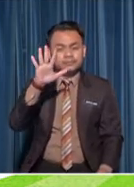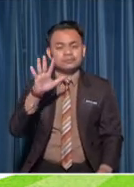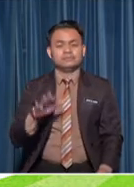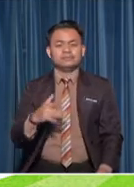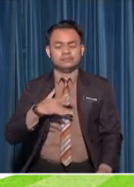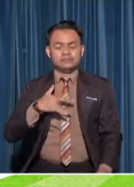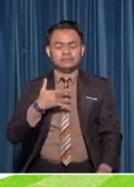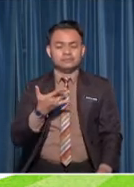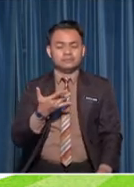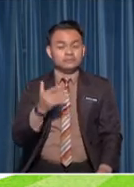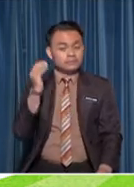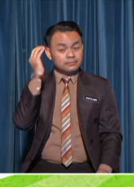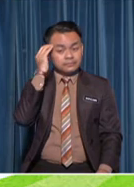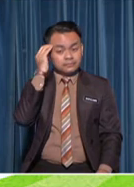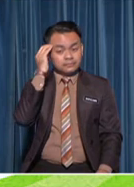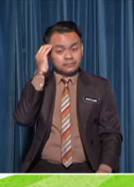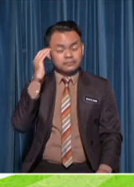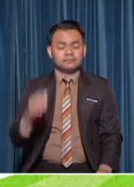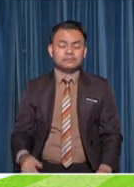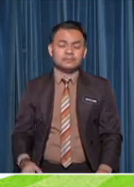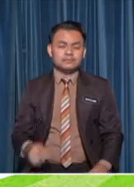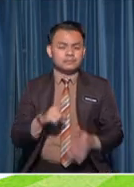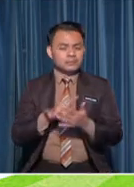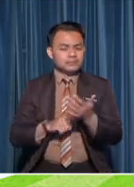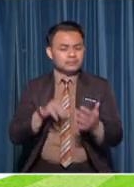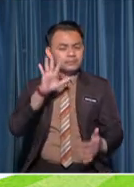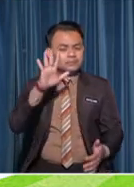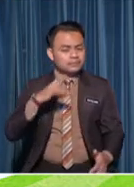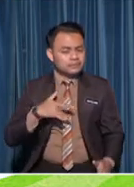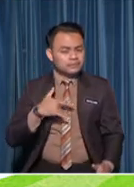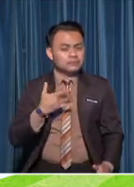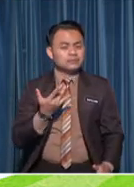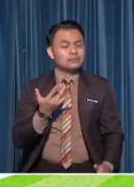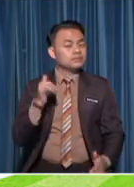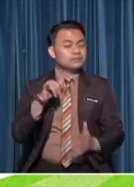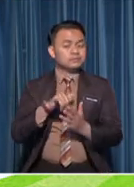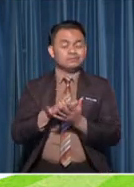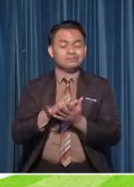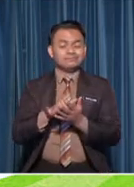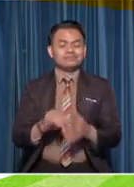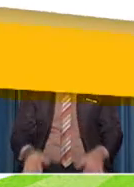Do you know what the five senses are?